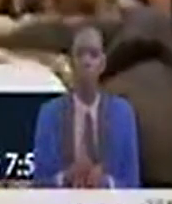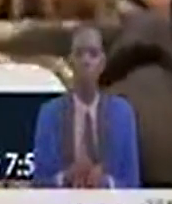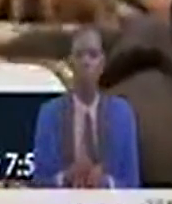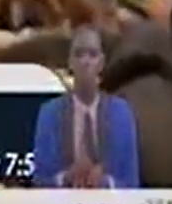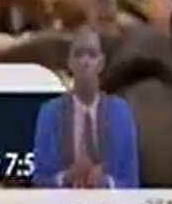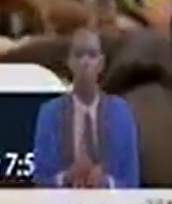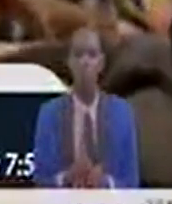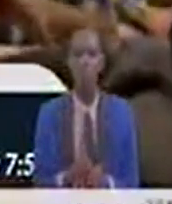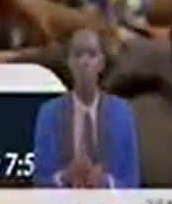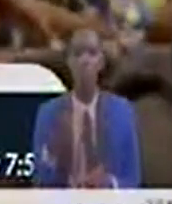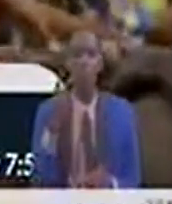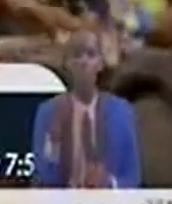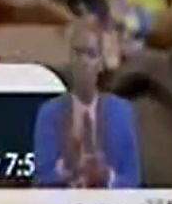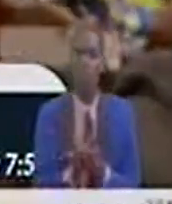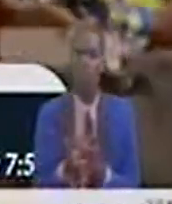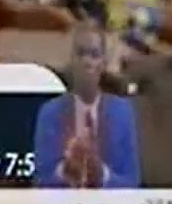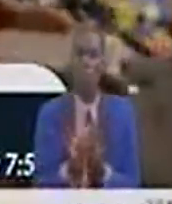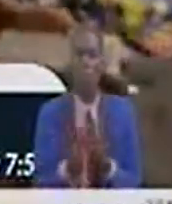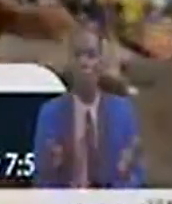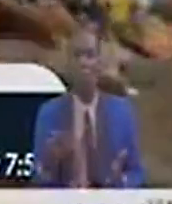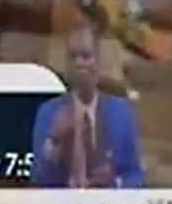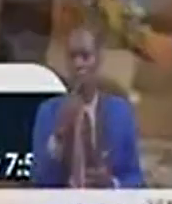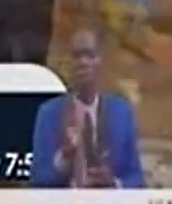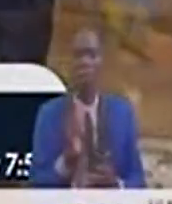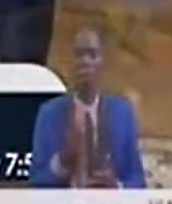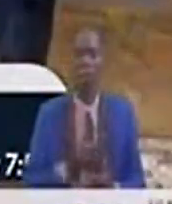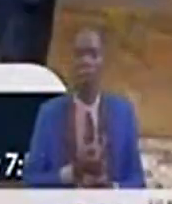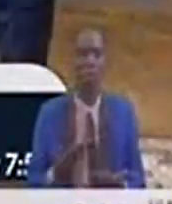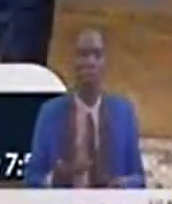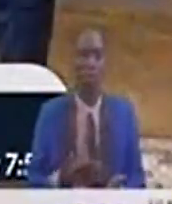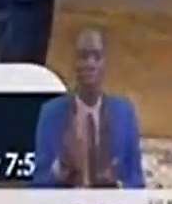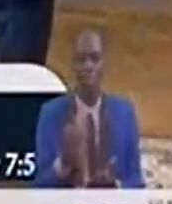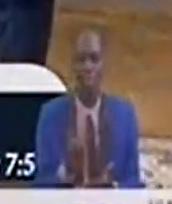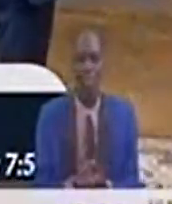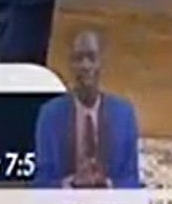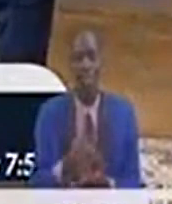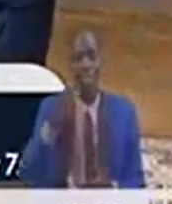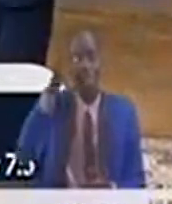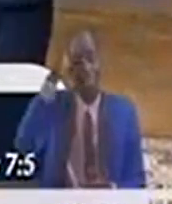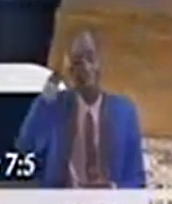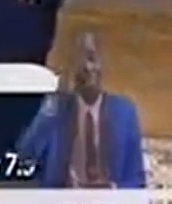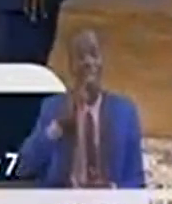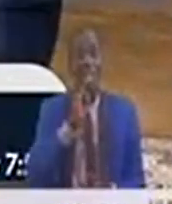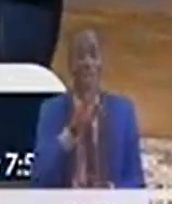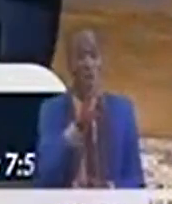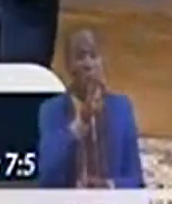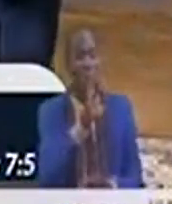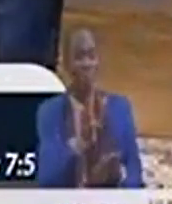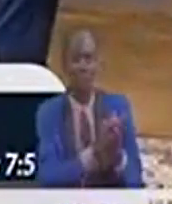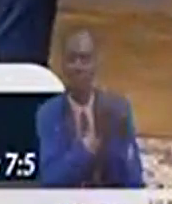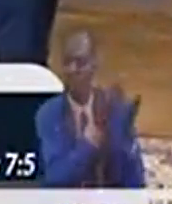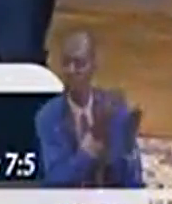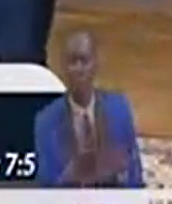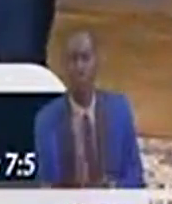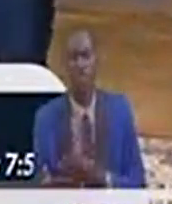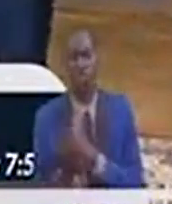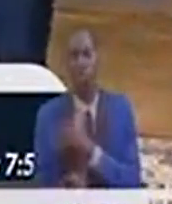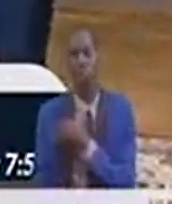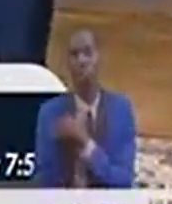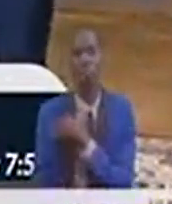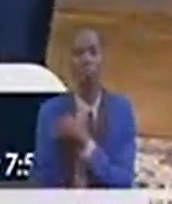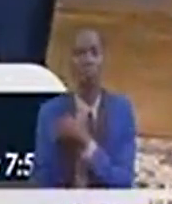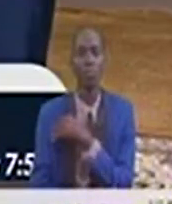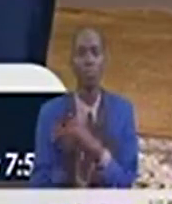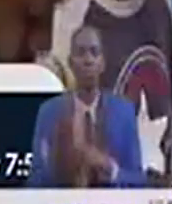told by the scriptures very clearly that Satan is the source of temptation to sin. It says in